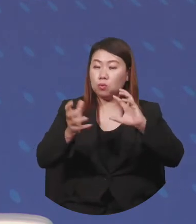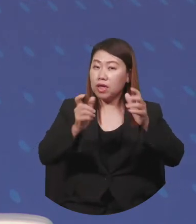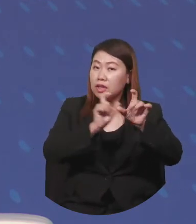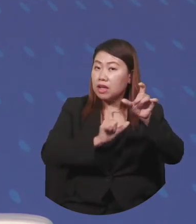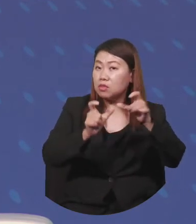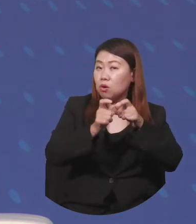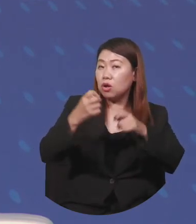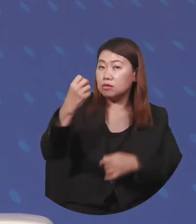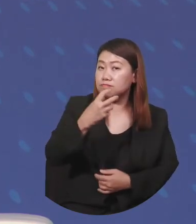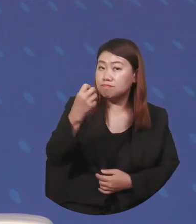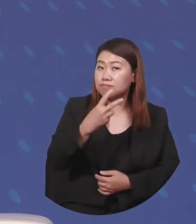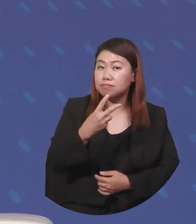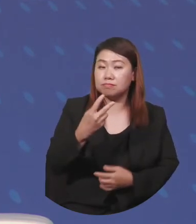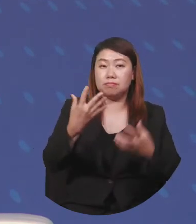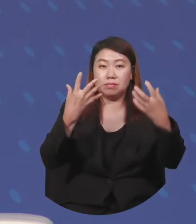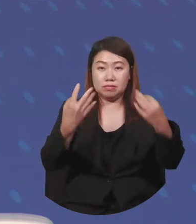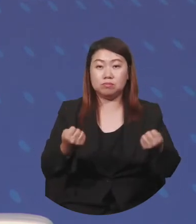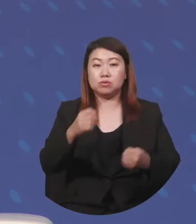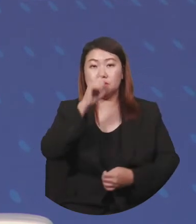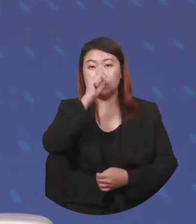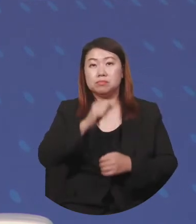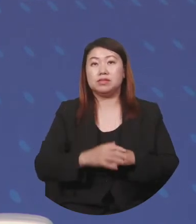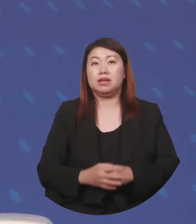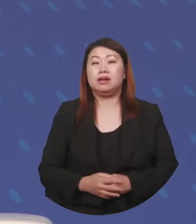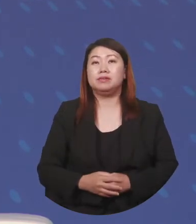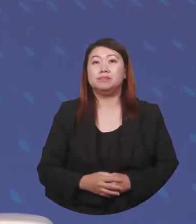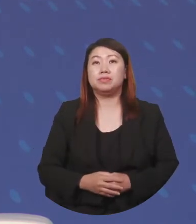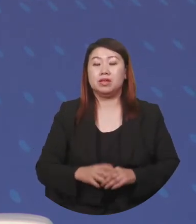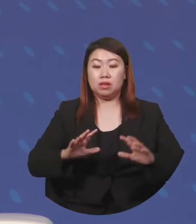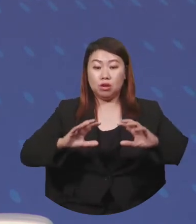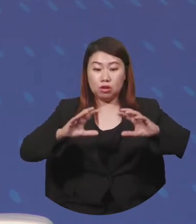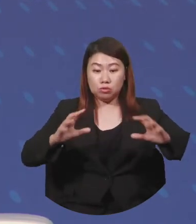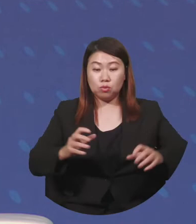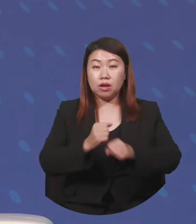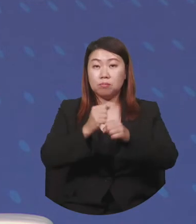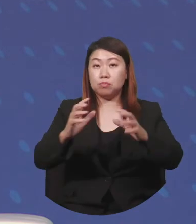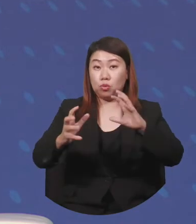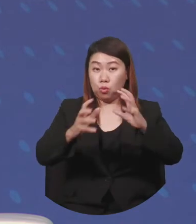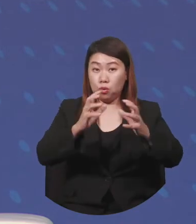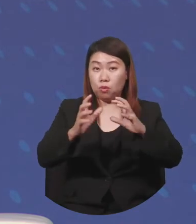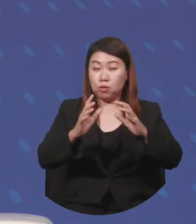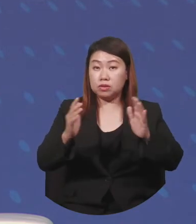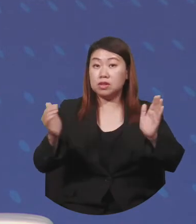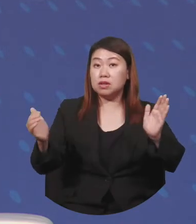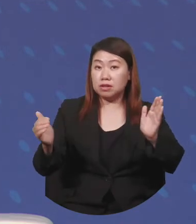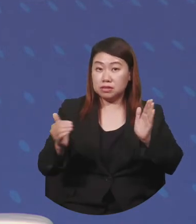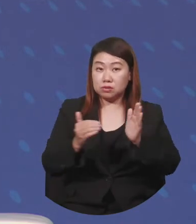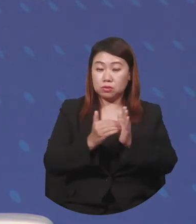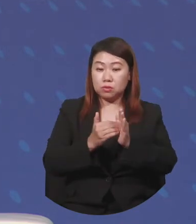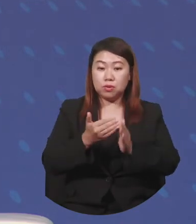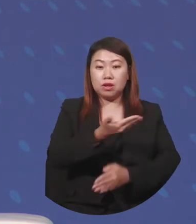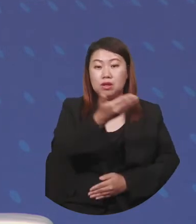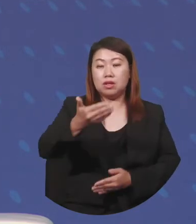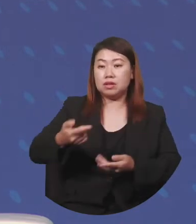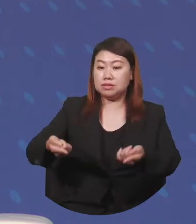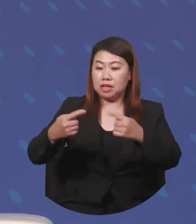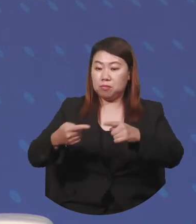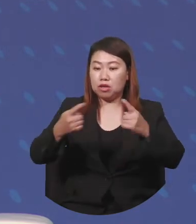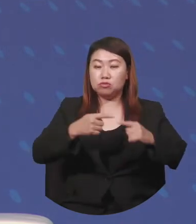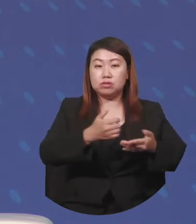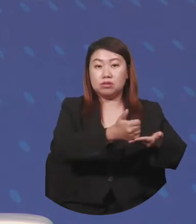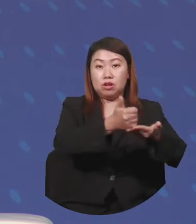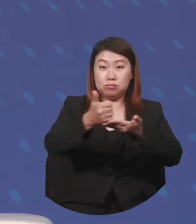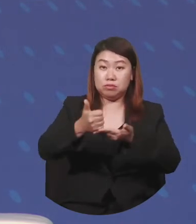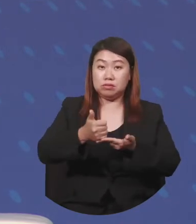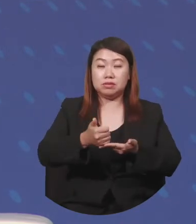with that, let me bring our session to an end. A big thank you to our panelists. We really appreciate having you here and you sharing your